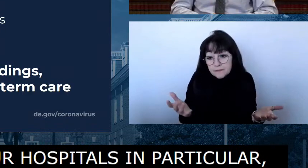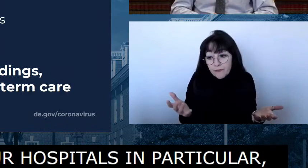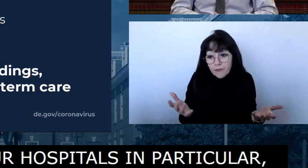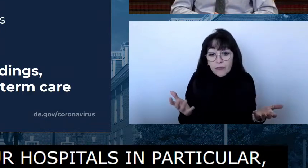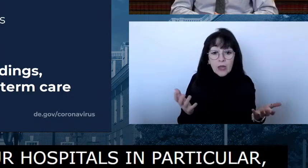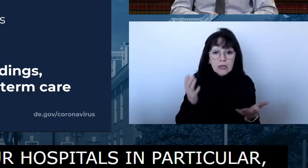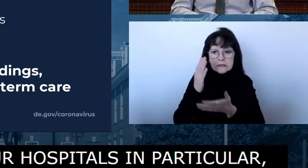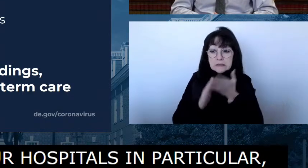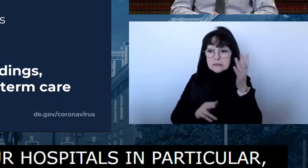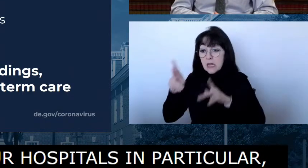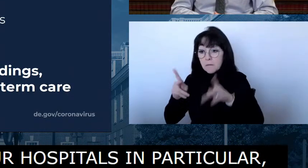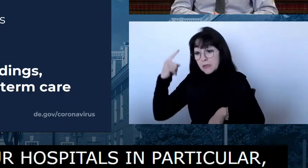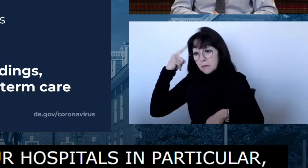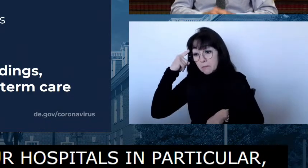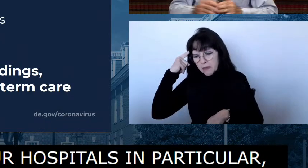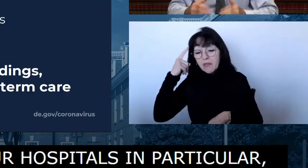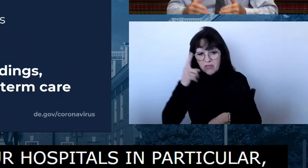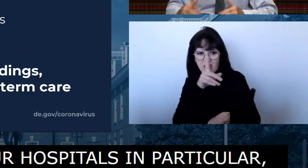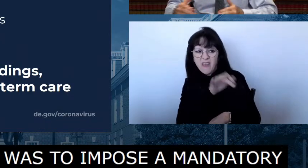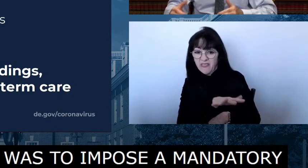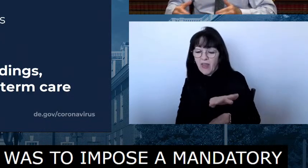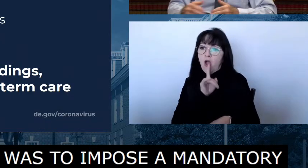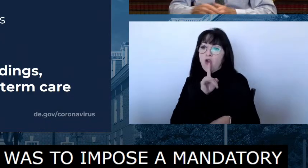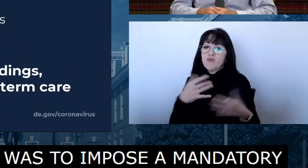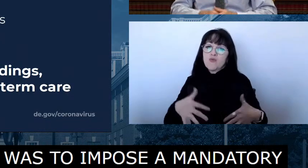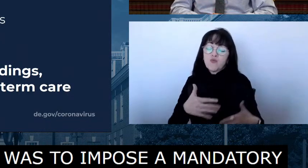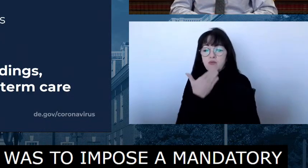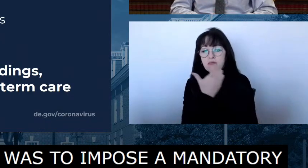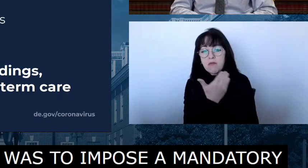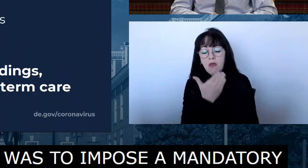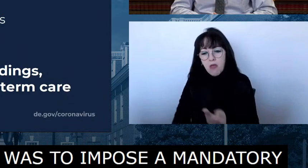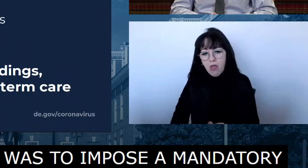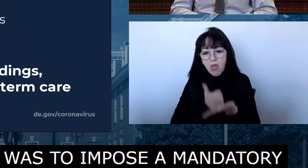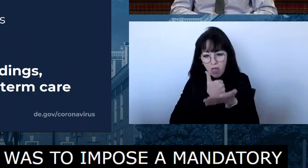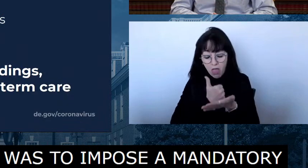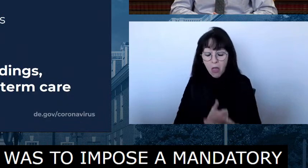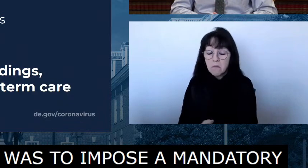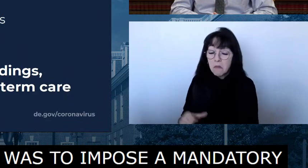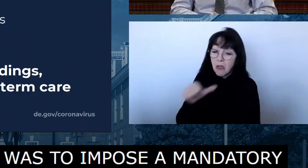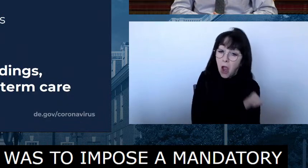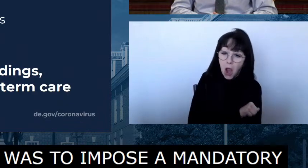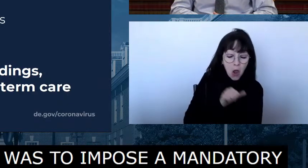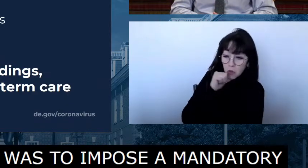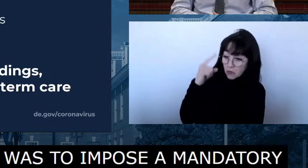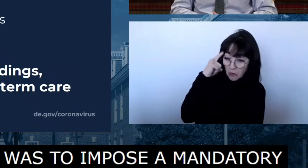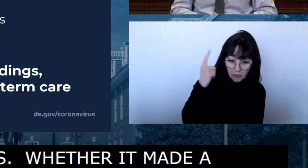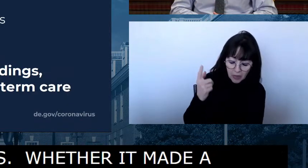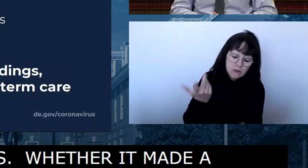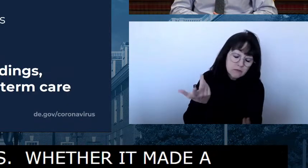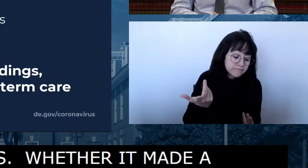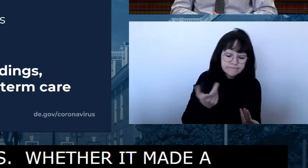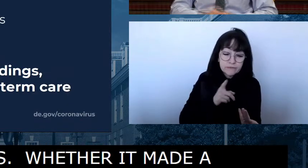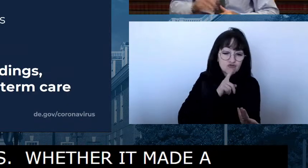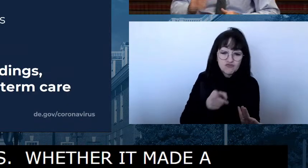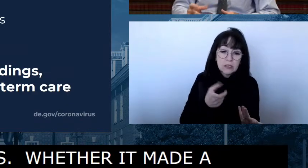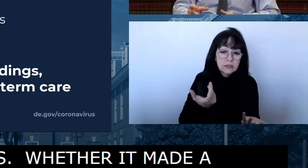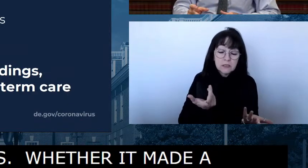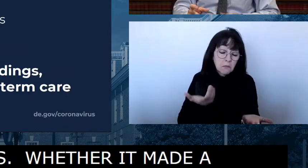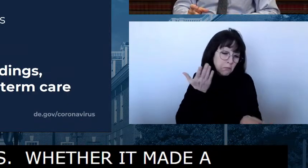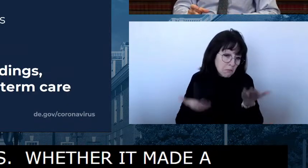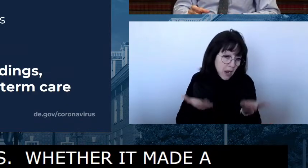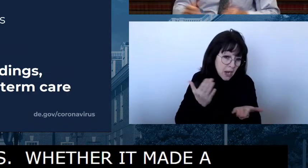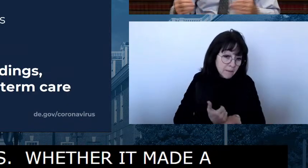some difference. I like to believe that any little bit helps. That was our reasoning going forward. You'll